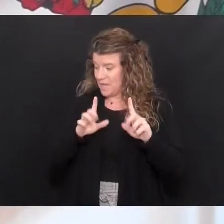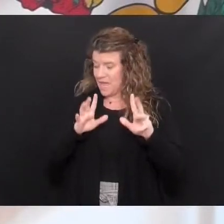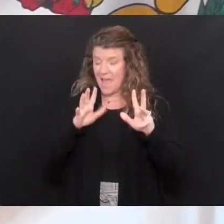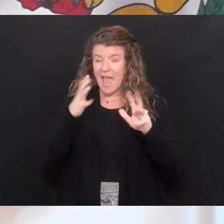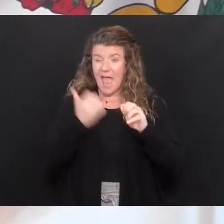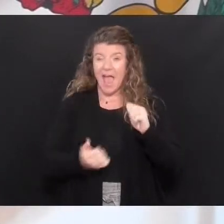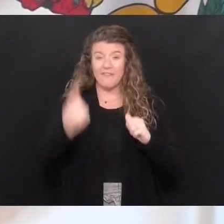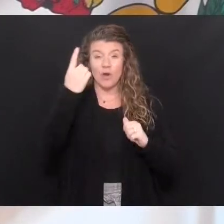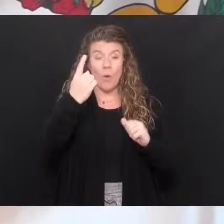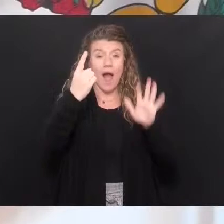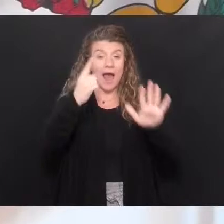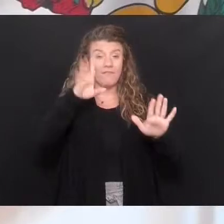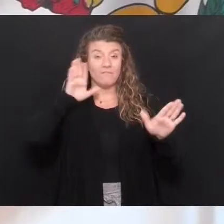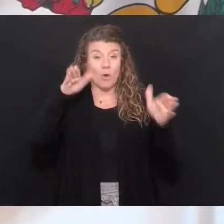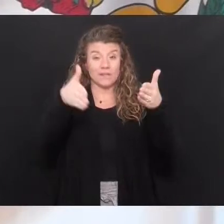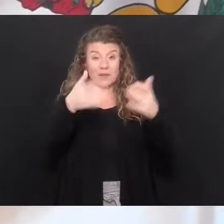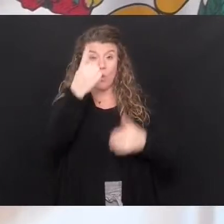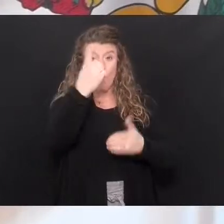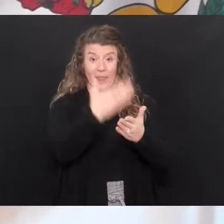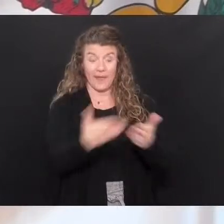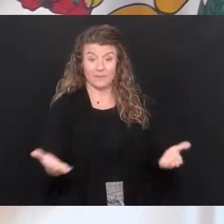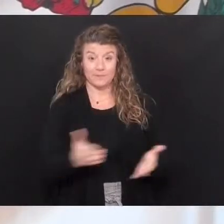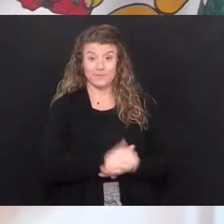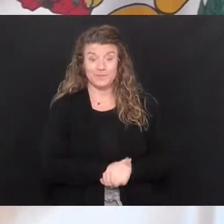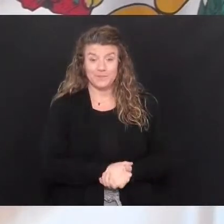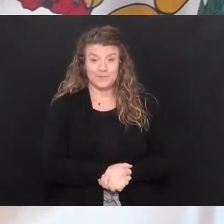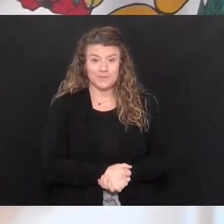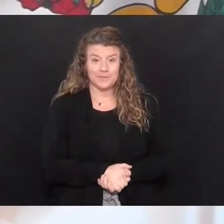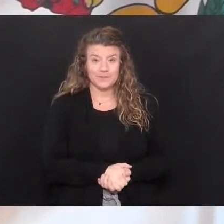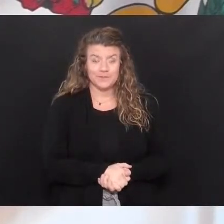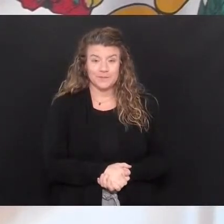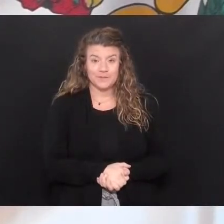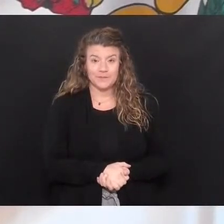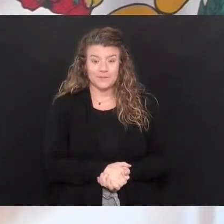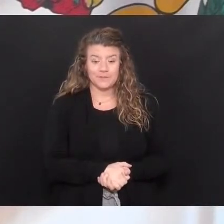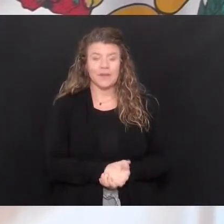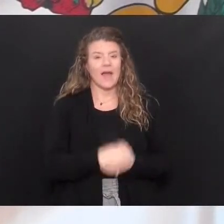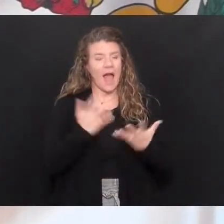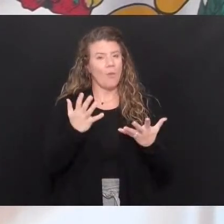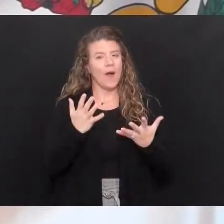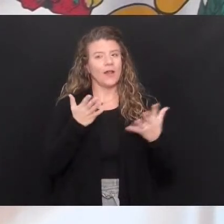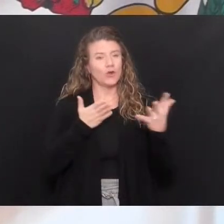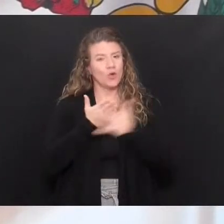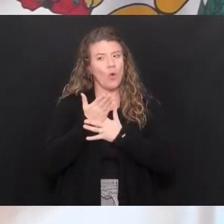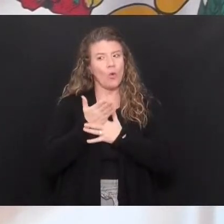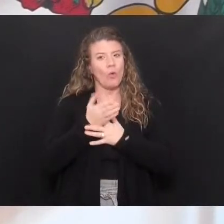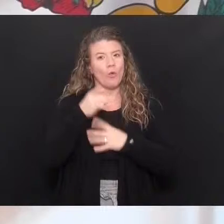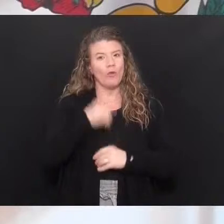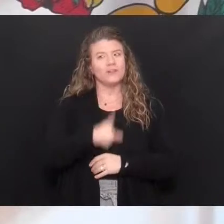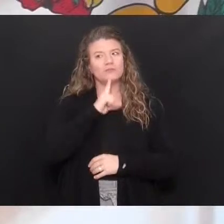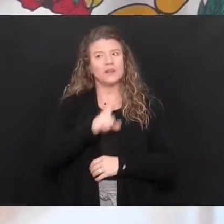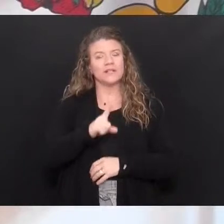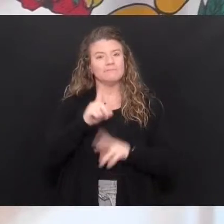everybody dial in to just one thing. And let's just walk through this real slow.